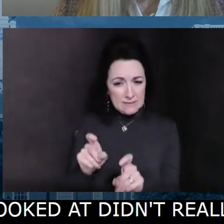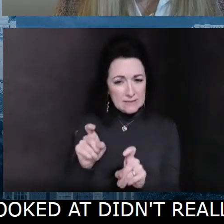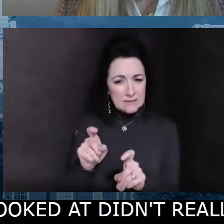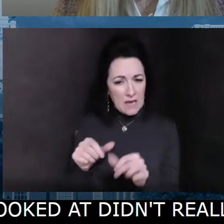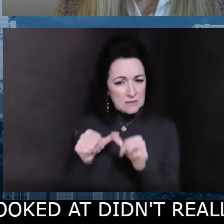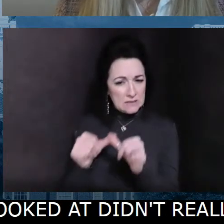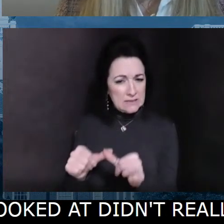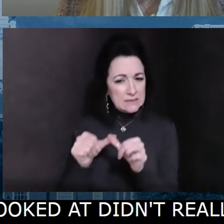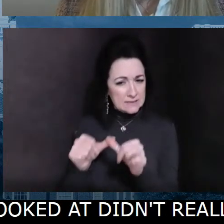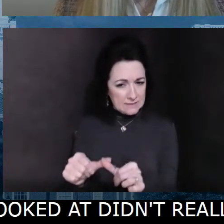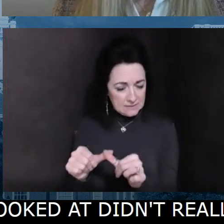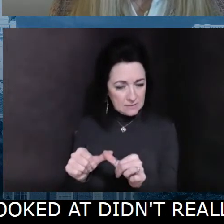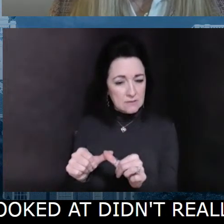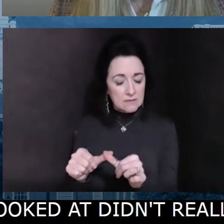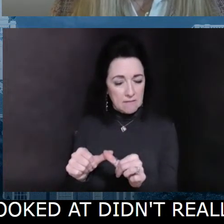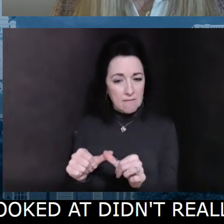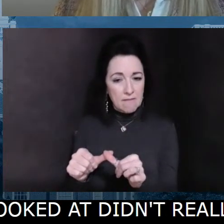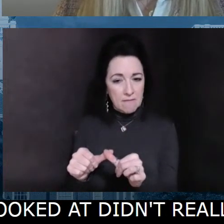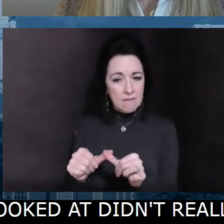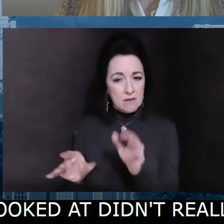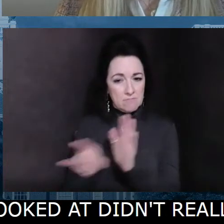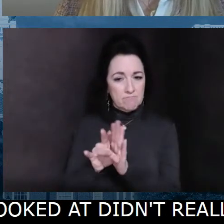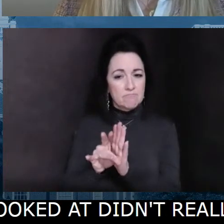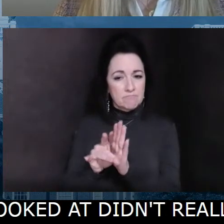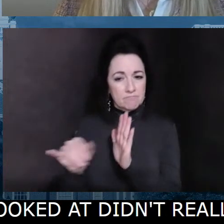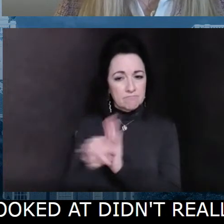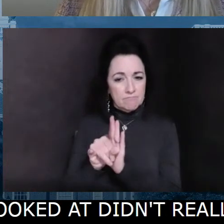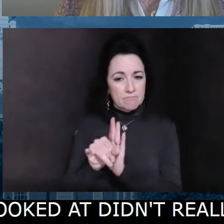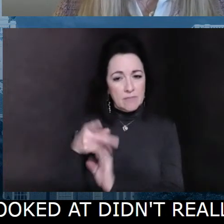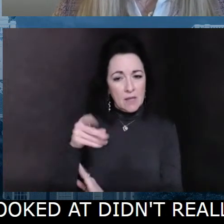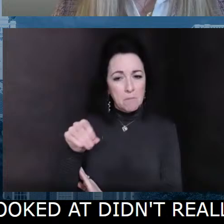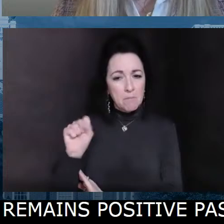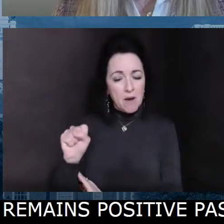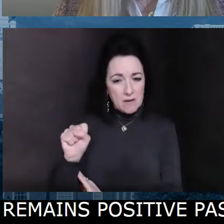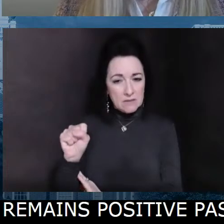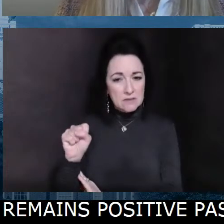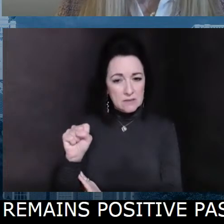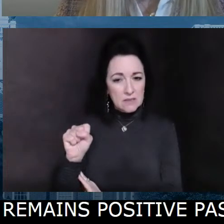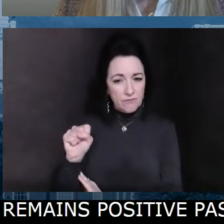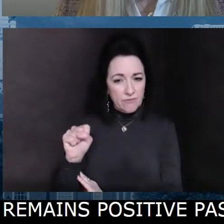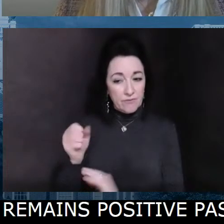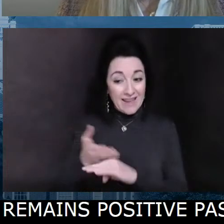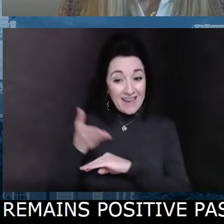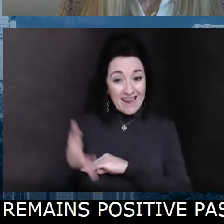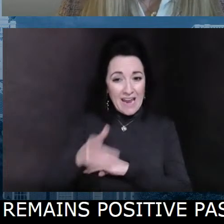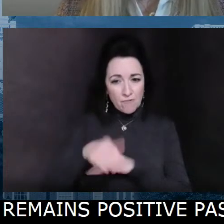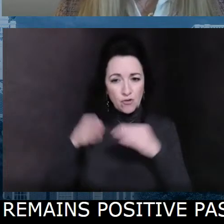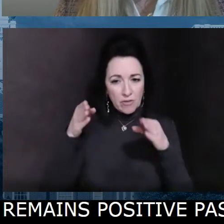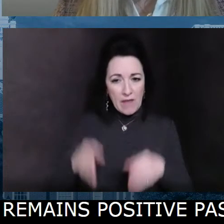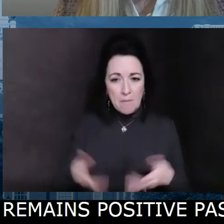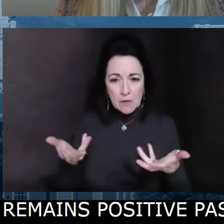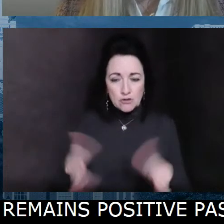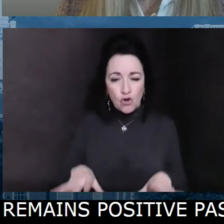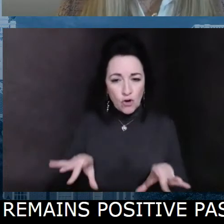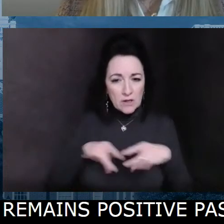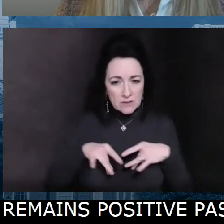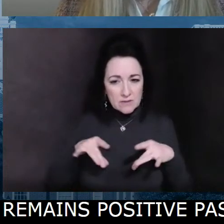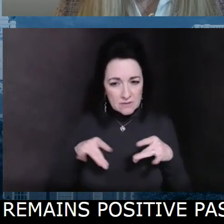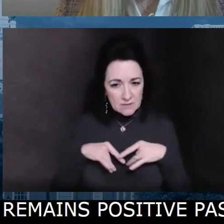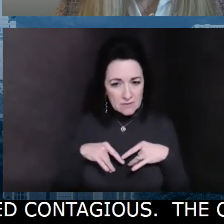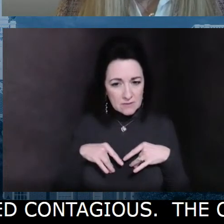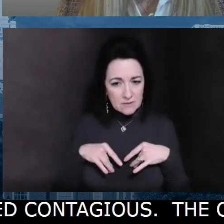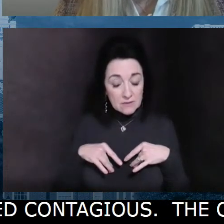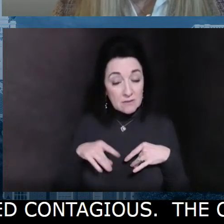usually considered contagious. So what the curative test really is doing a great job of is